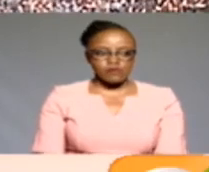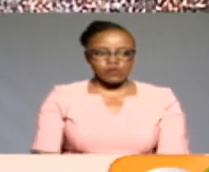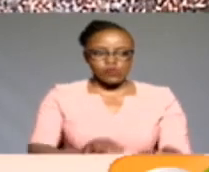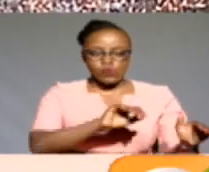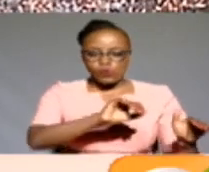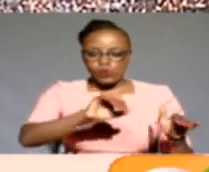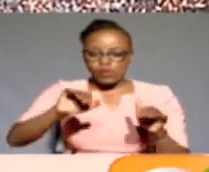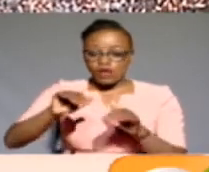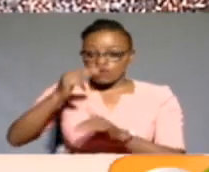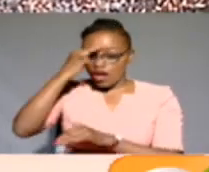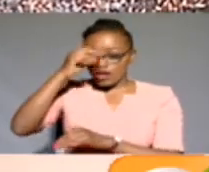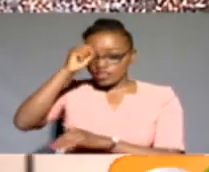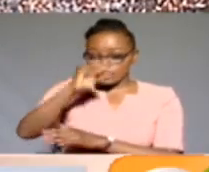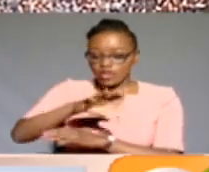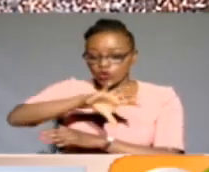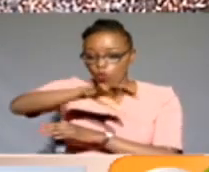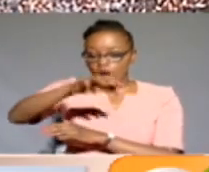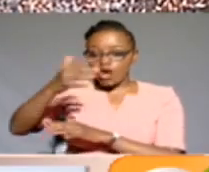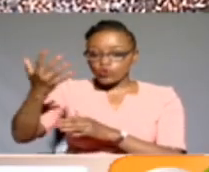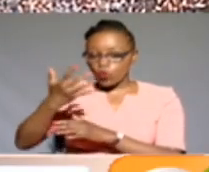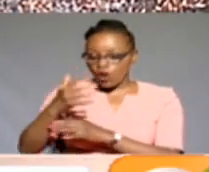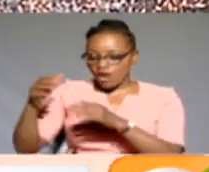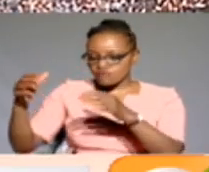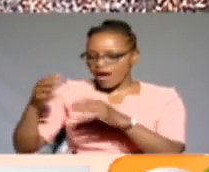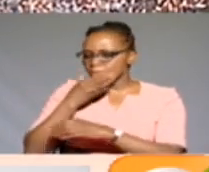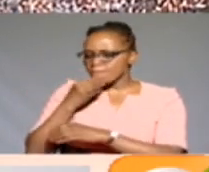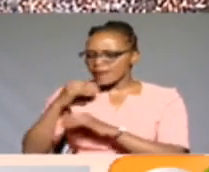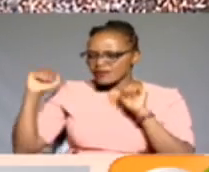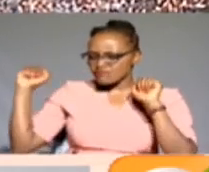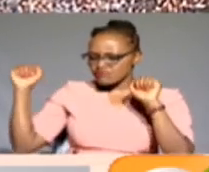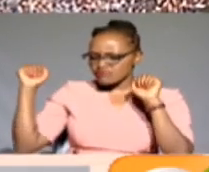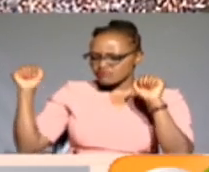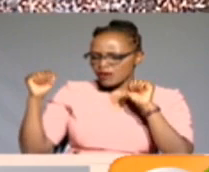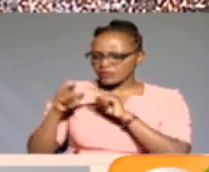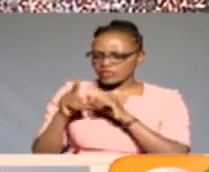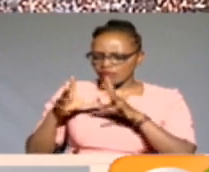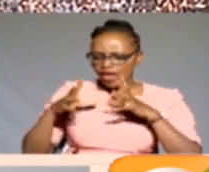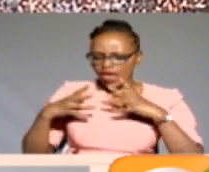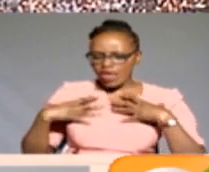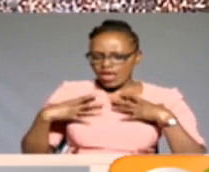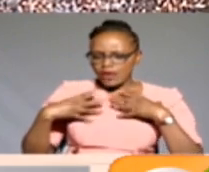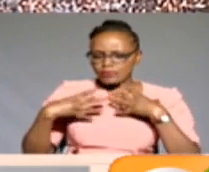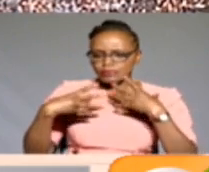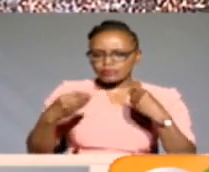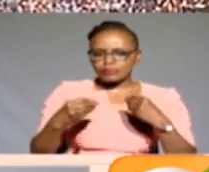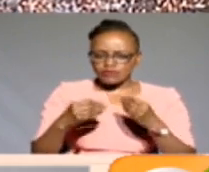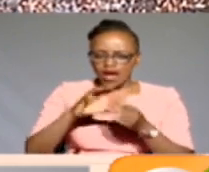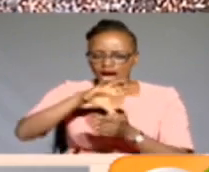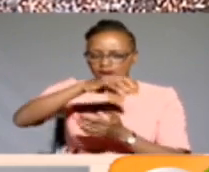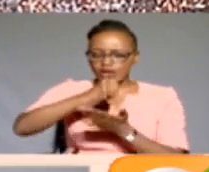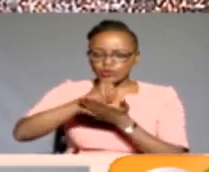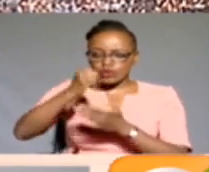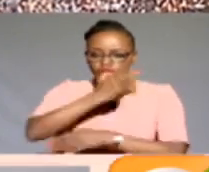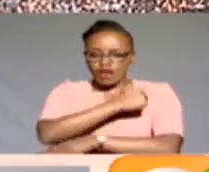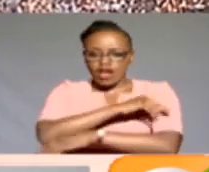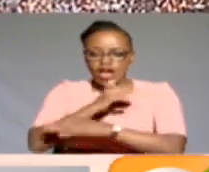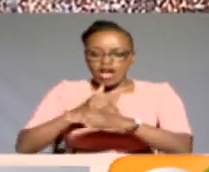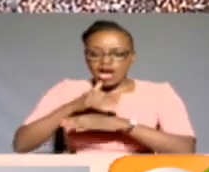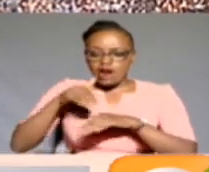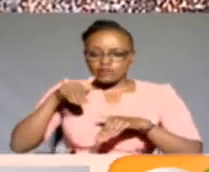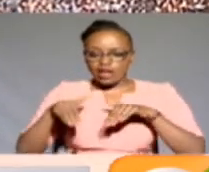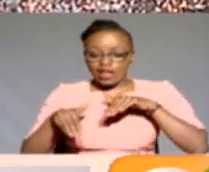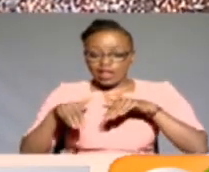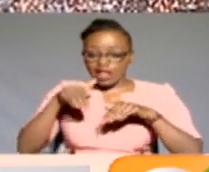Let's go to Kajiado County now, where a herdsman is recuperating at the county's referral hospital after a vicious